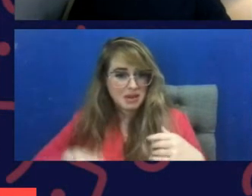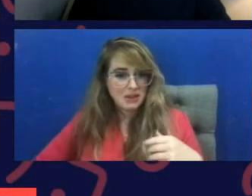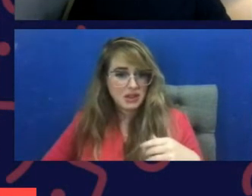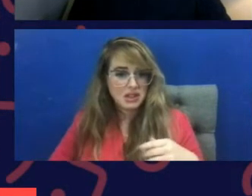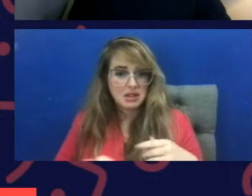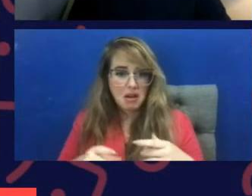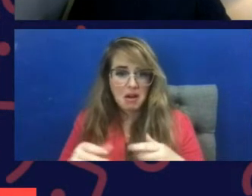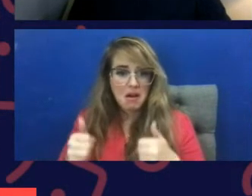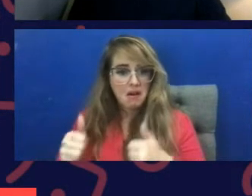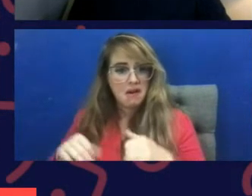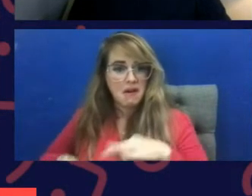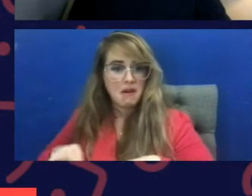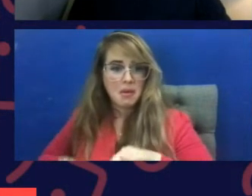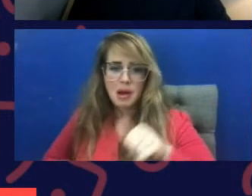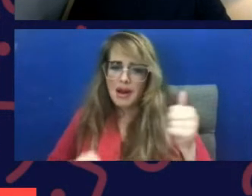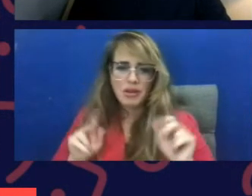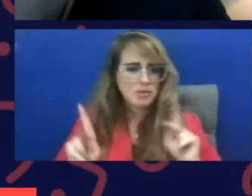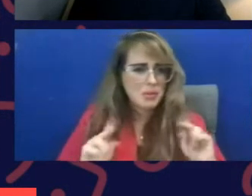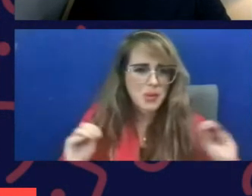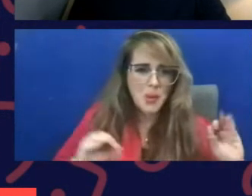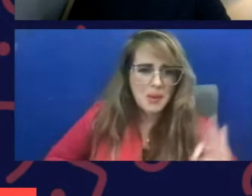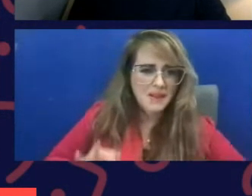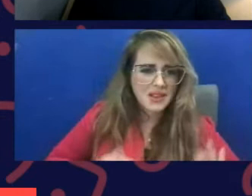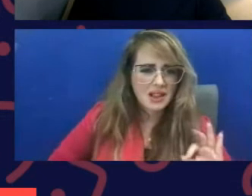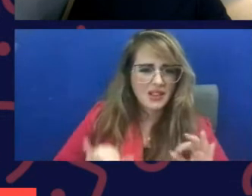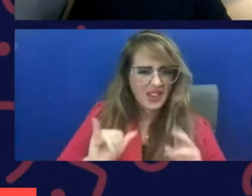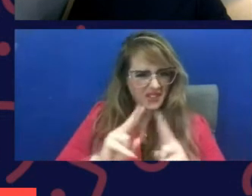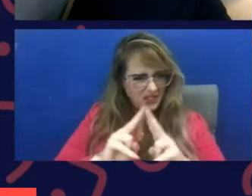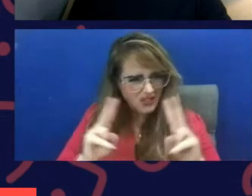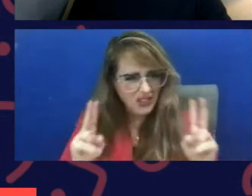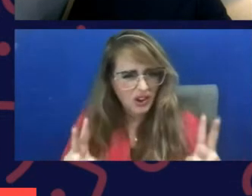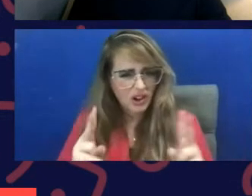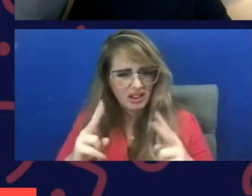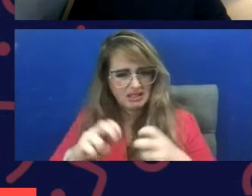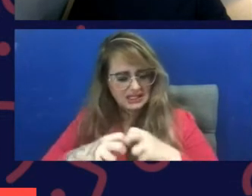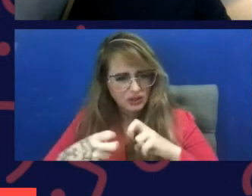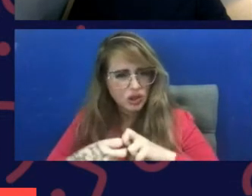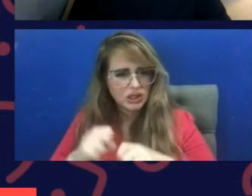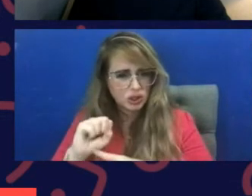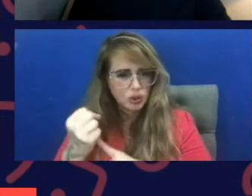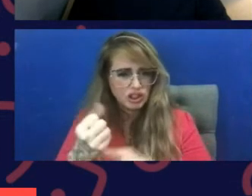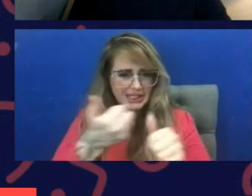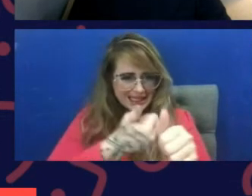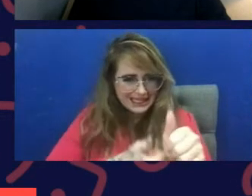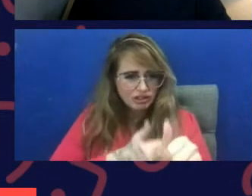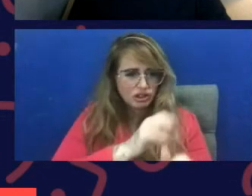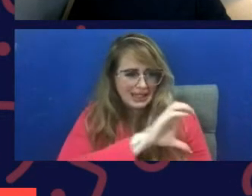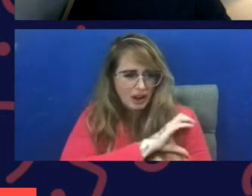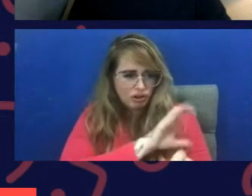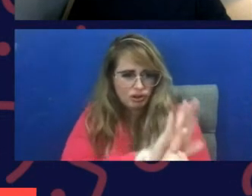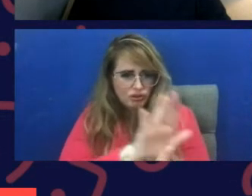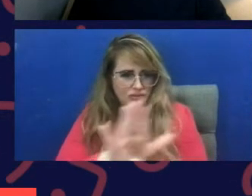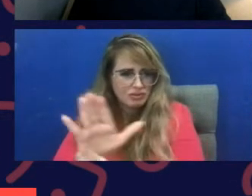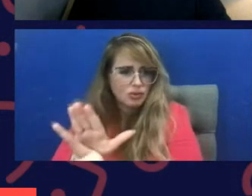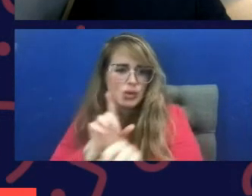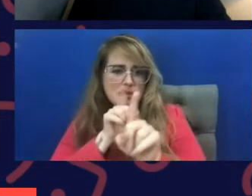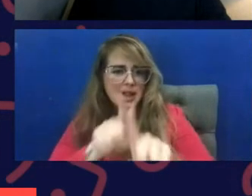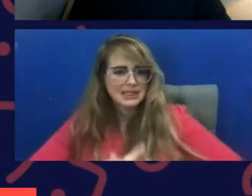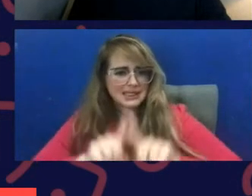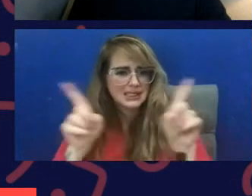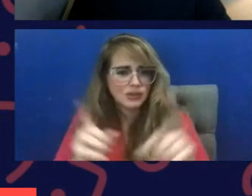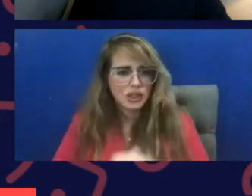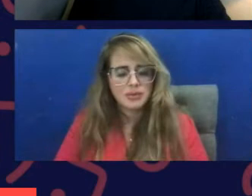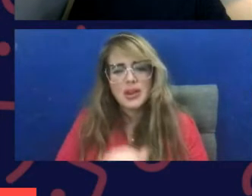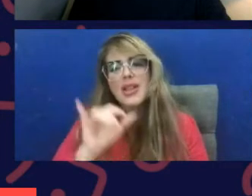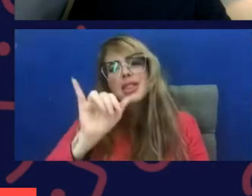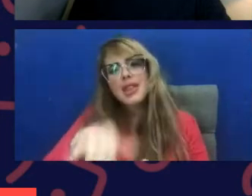benefits, when others don't? It's a really difficult situation, and each character had a different response to that. So it opened up